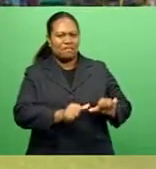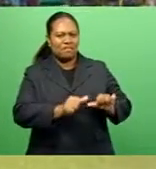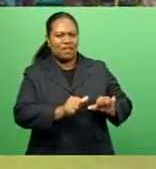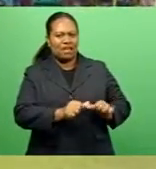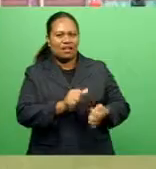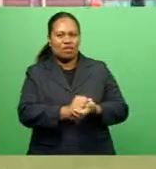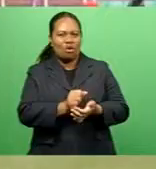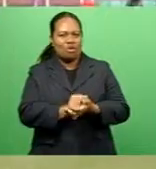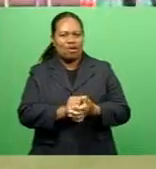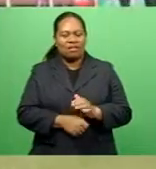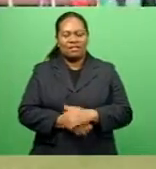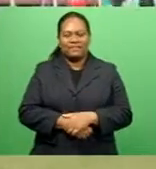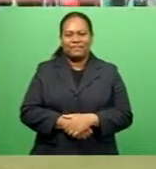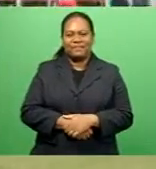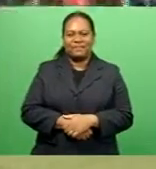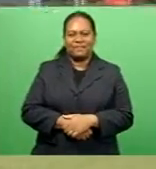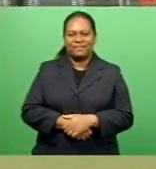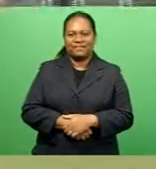scoring.